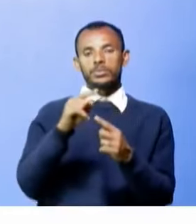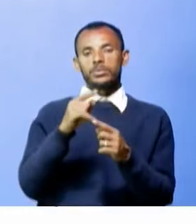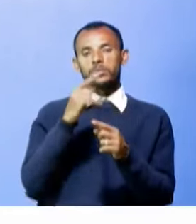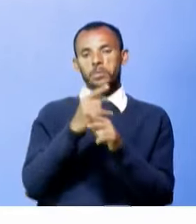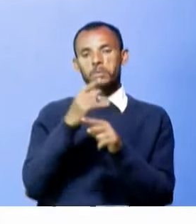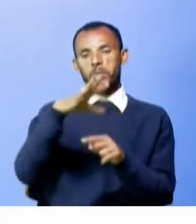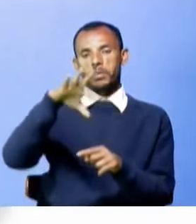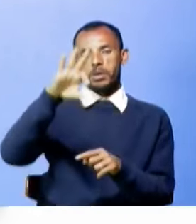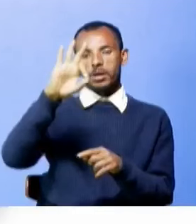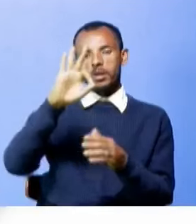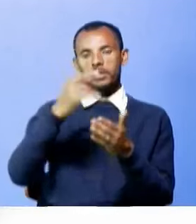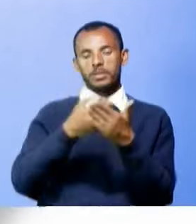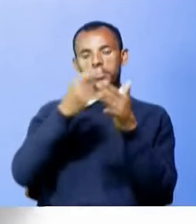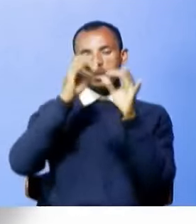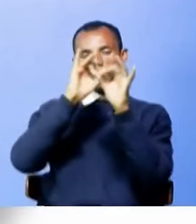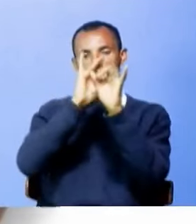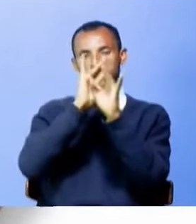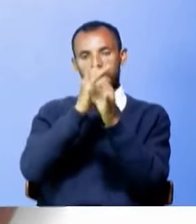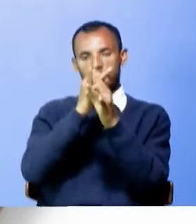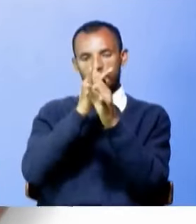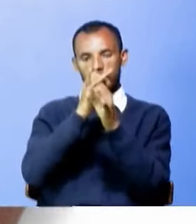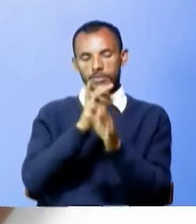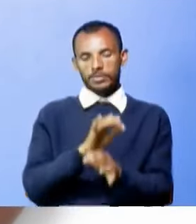in the experiment